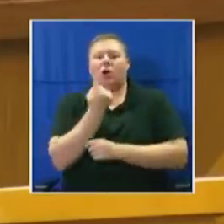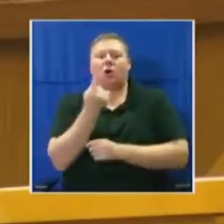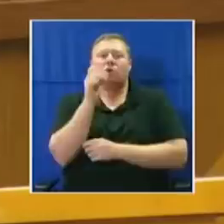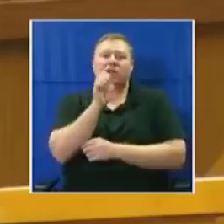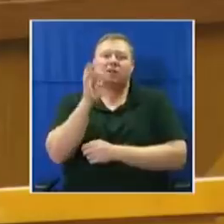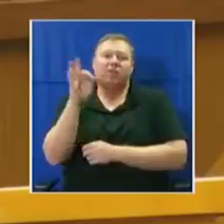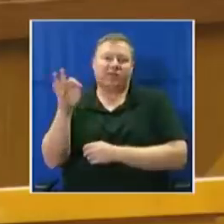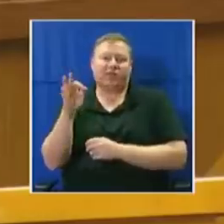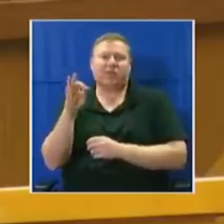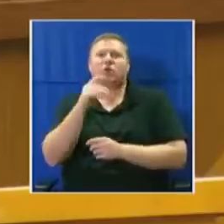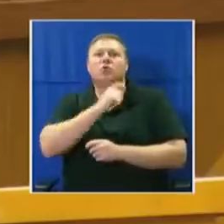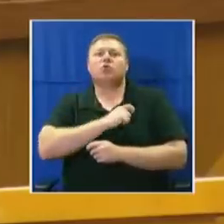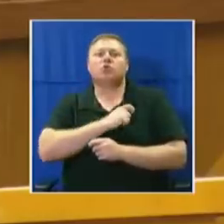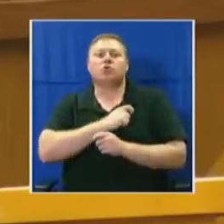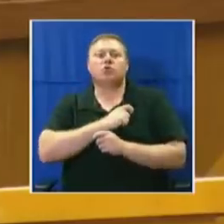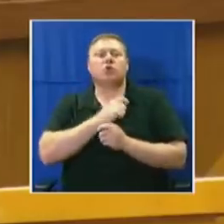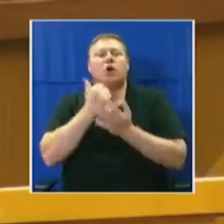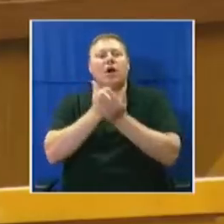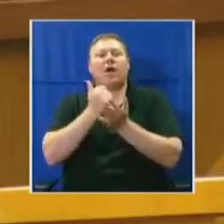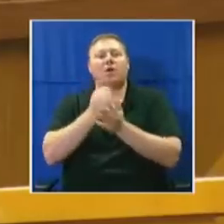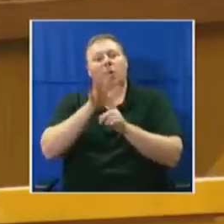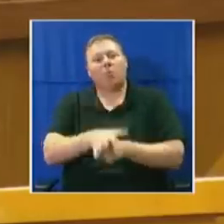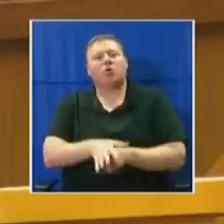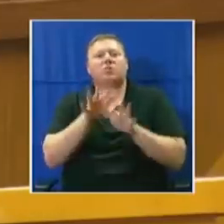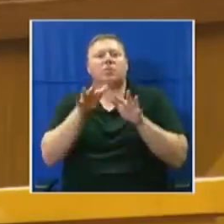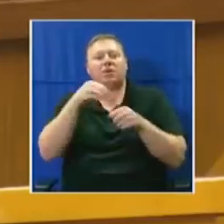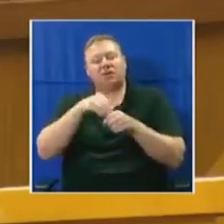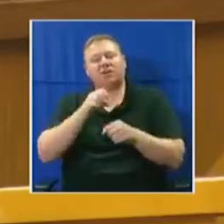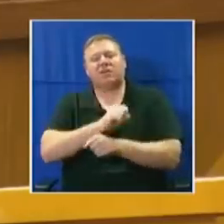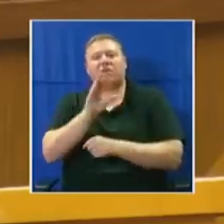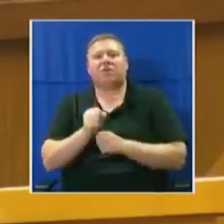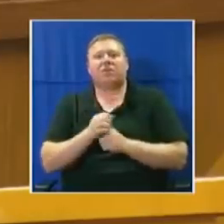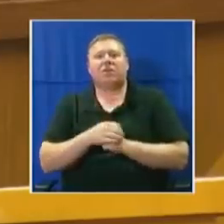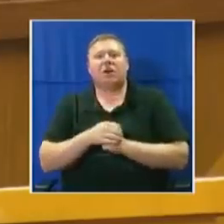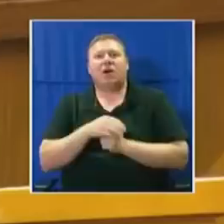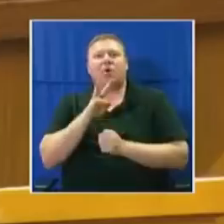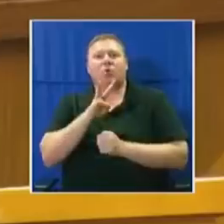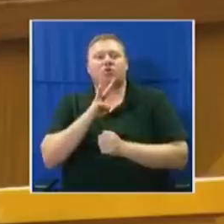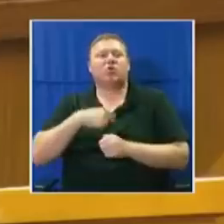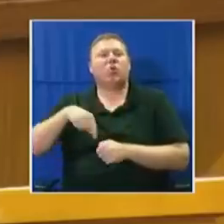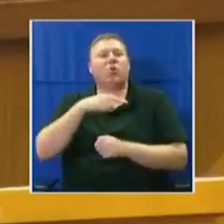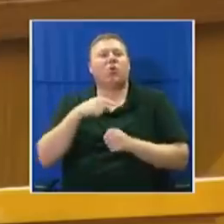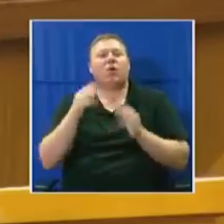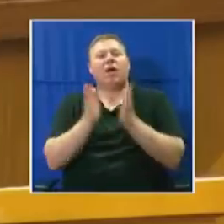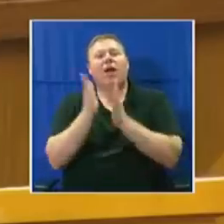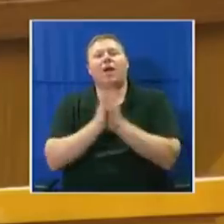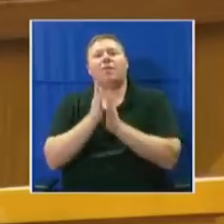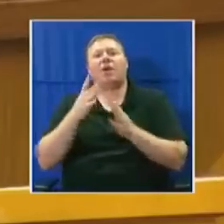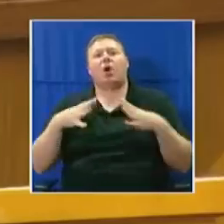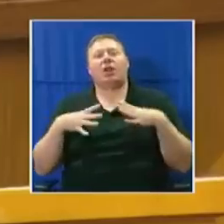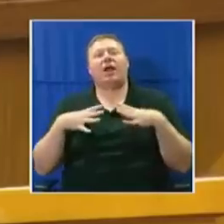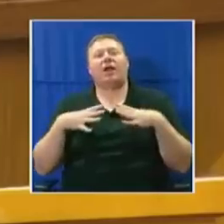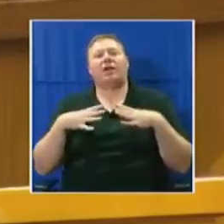fights for the oppressed of this country. Speaker, I wish you all a happy holidays, and I